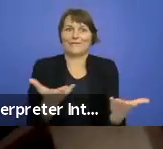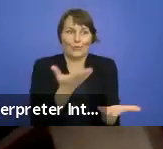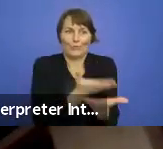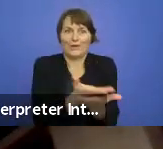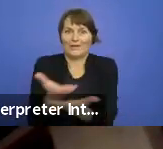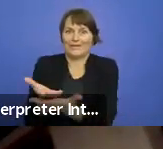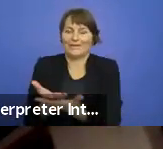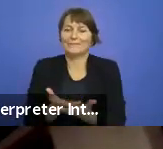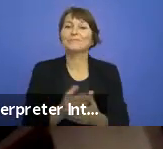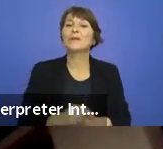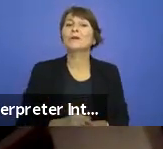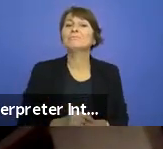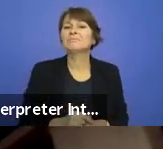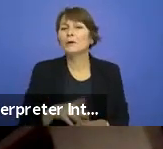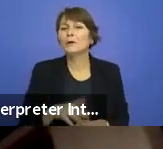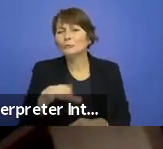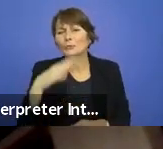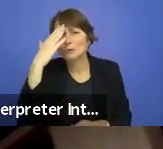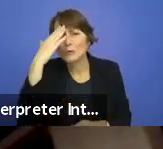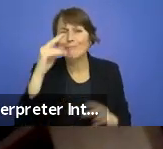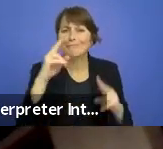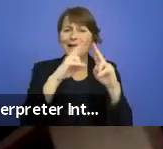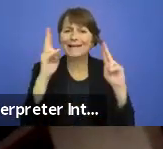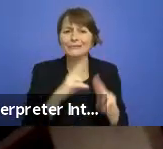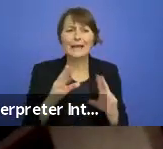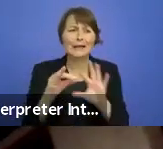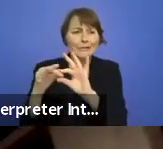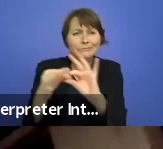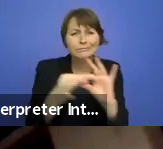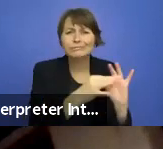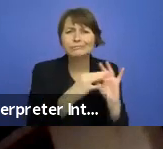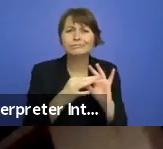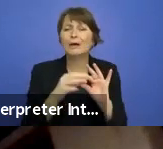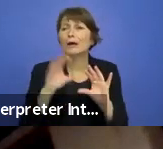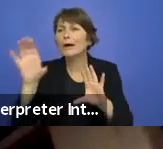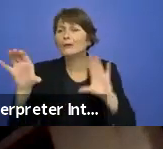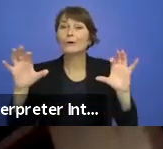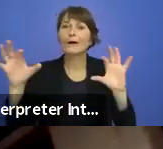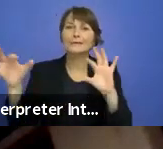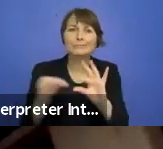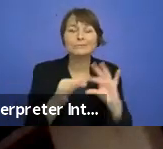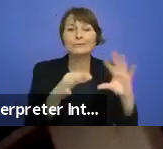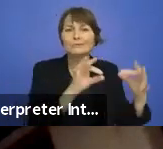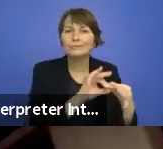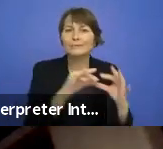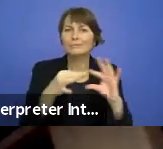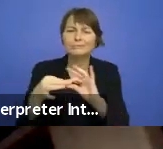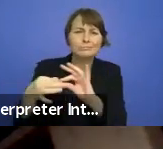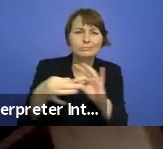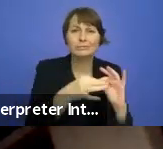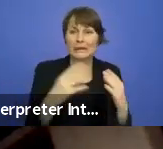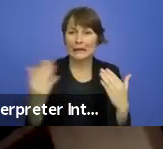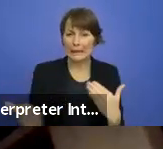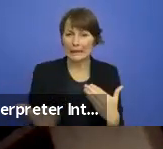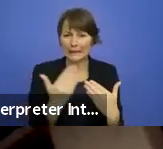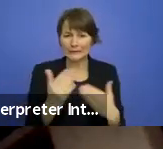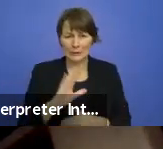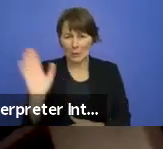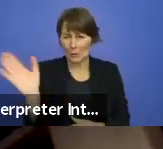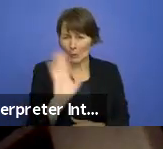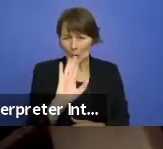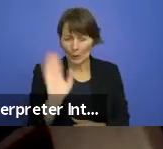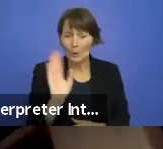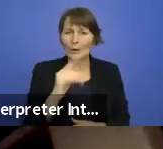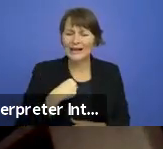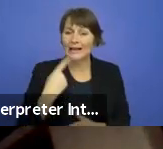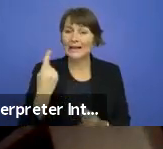isn't always easy. Developing a shared language to understand aesthetic, reconciling vast differences in funding and navigating those nutty